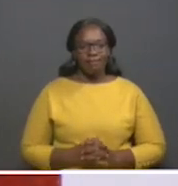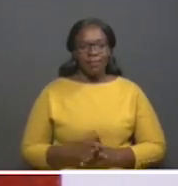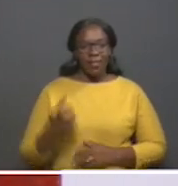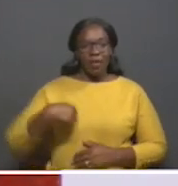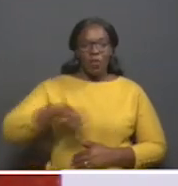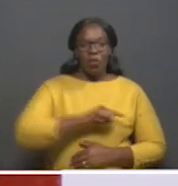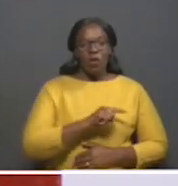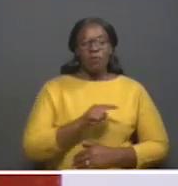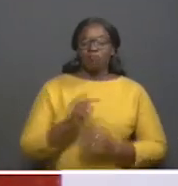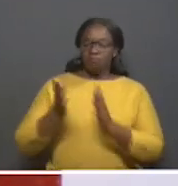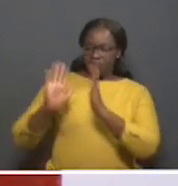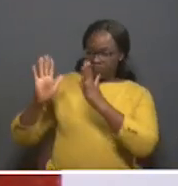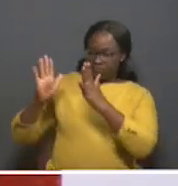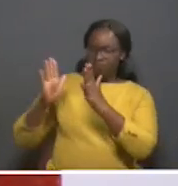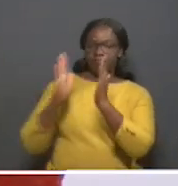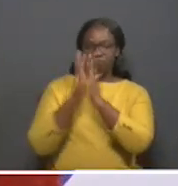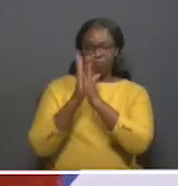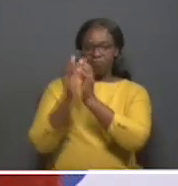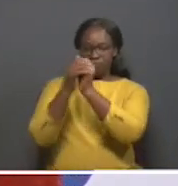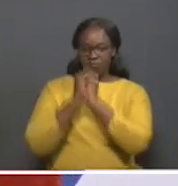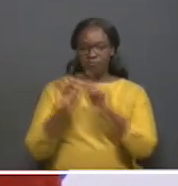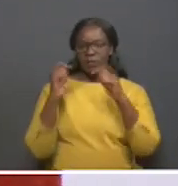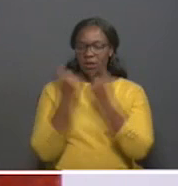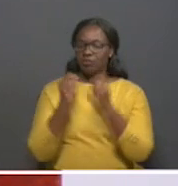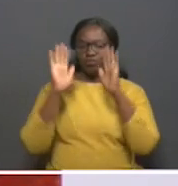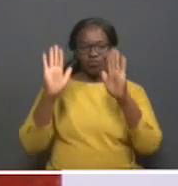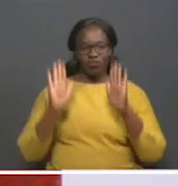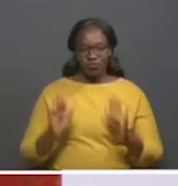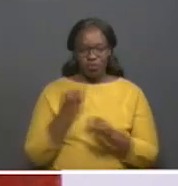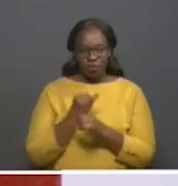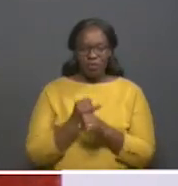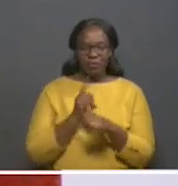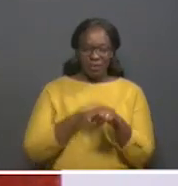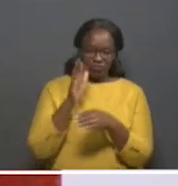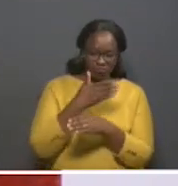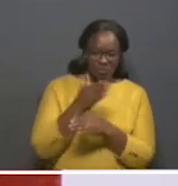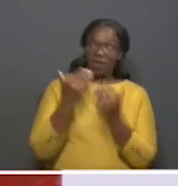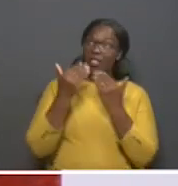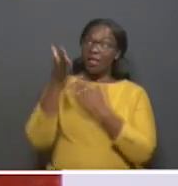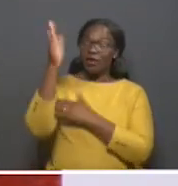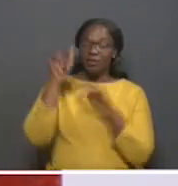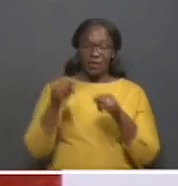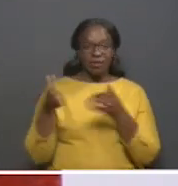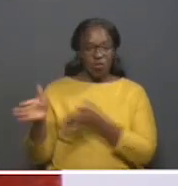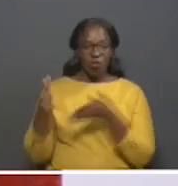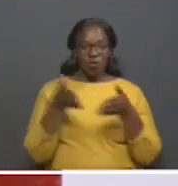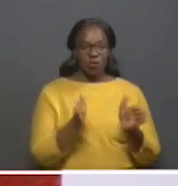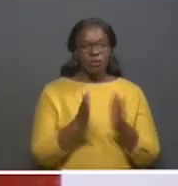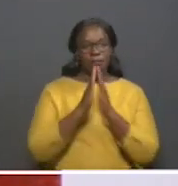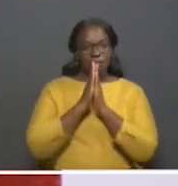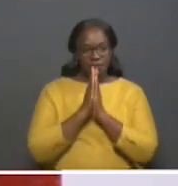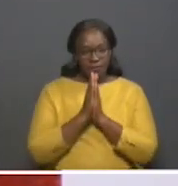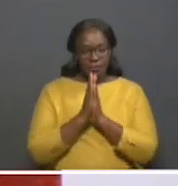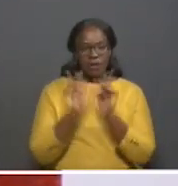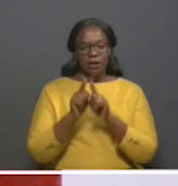appreciate the praise and worship team for that wonderful, wonderful leading in time of song. We thank God for this opportunity to be able to pray and